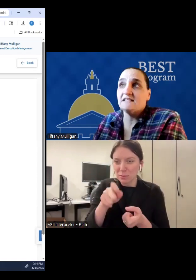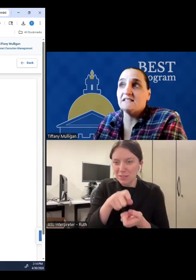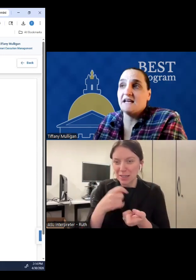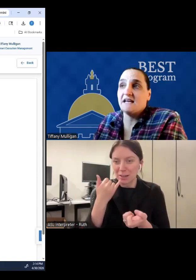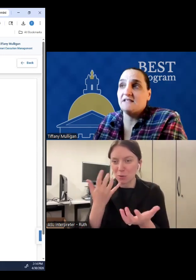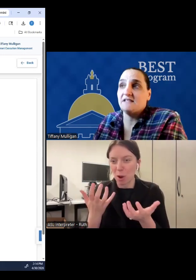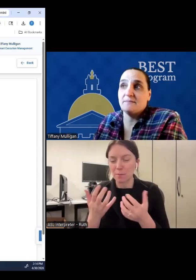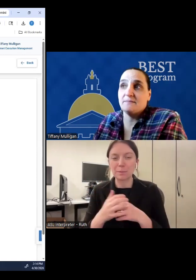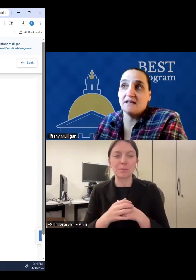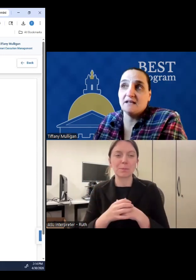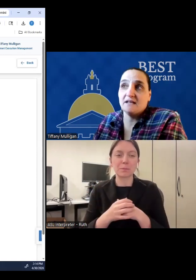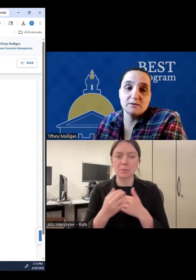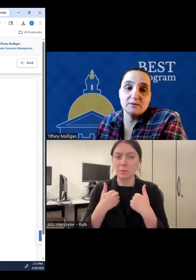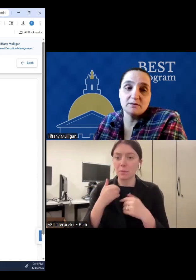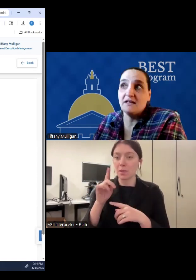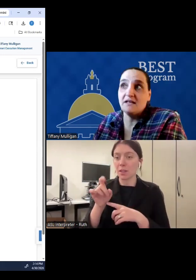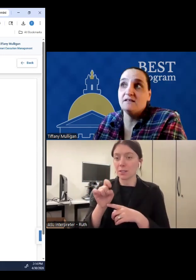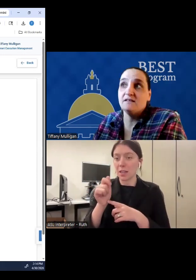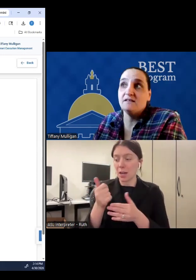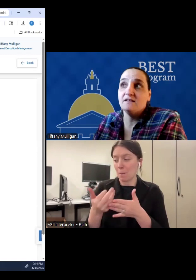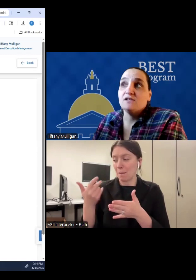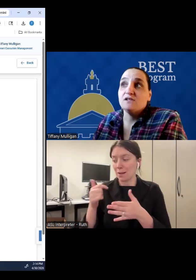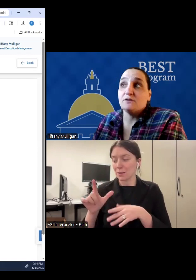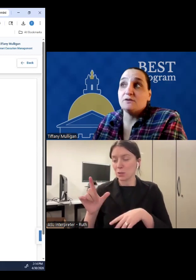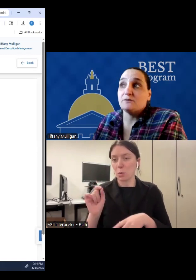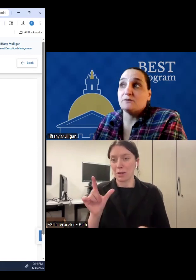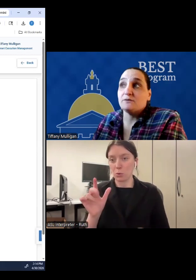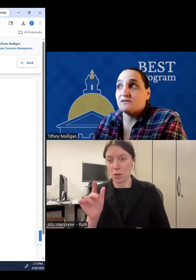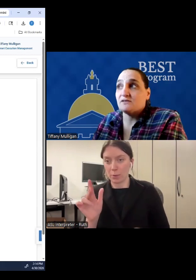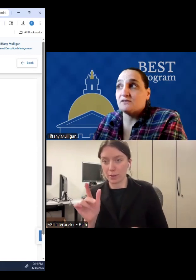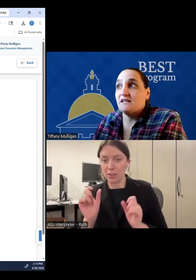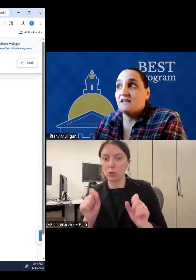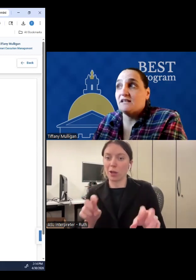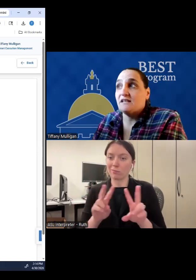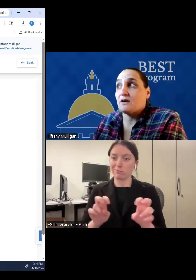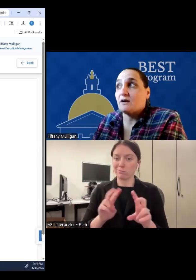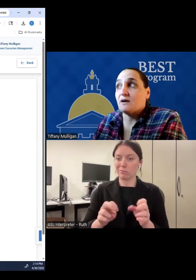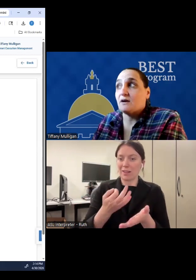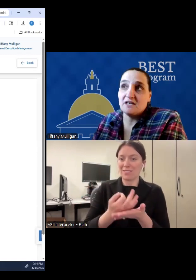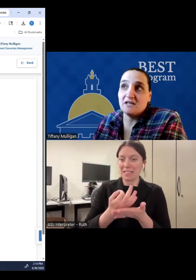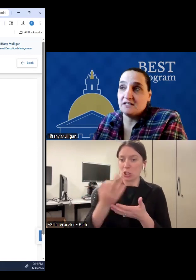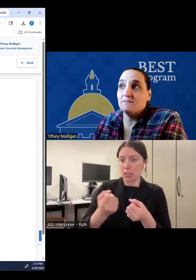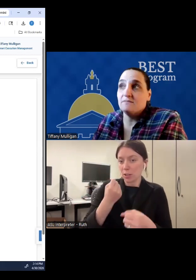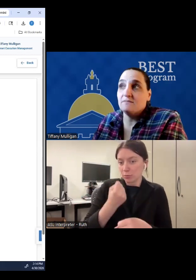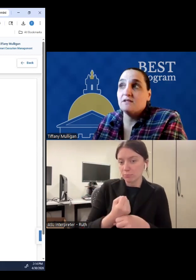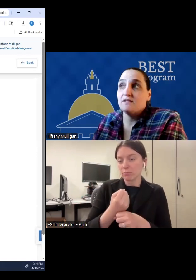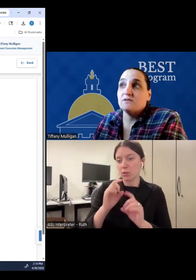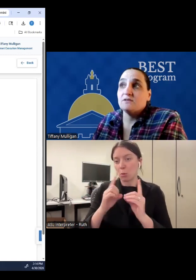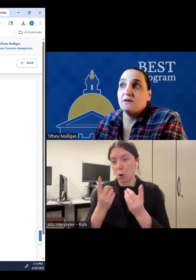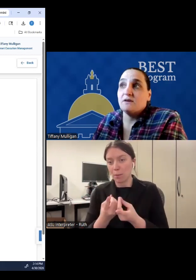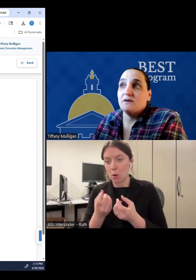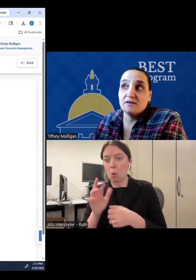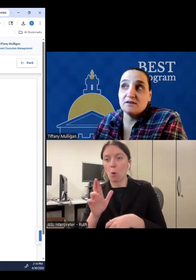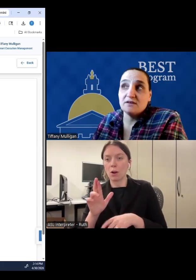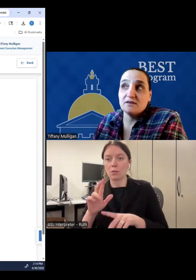And it does have data going back to 2023. So you can filter by fiscal year, department, or appropriation type. So I'm going to do